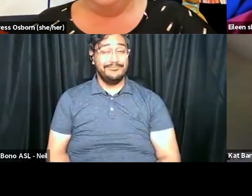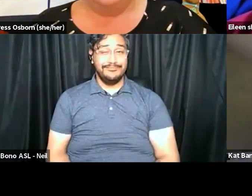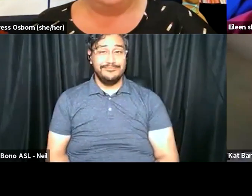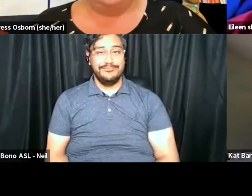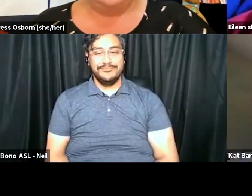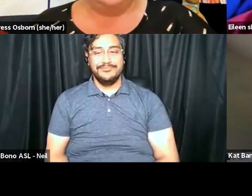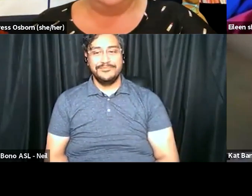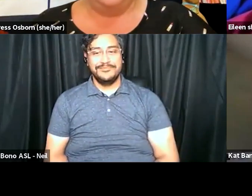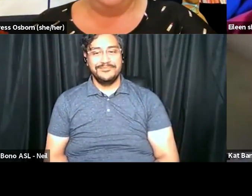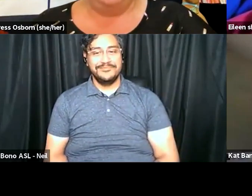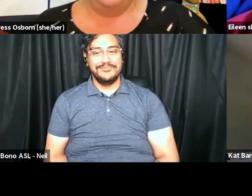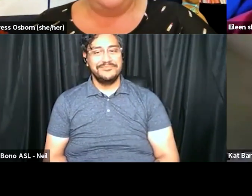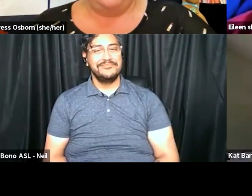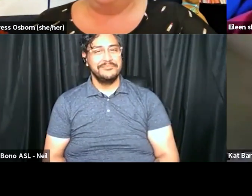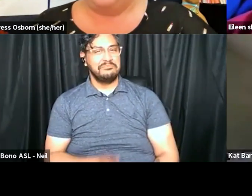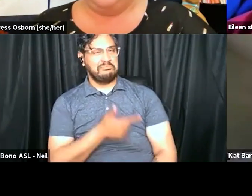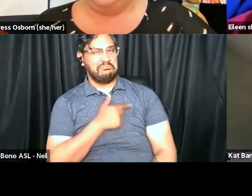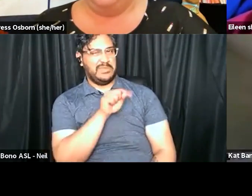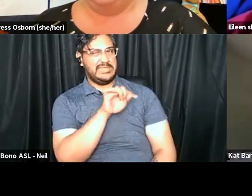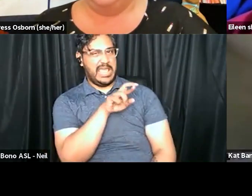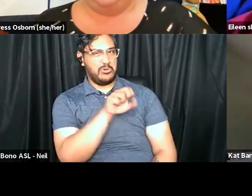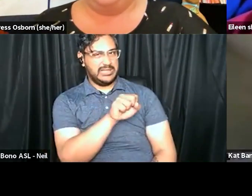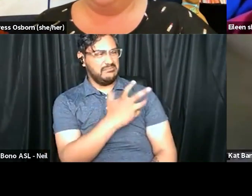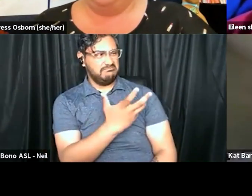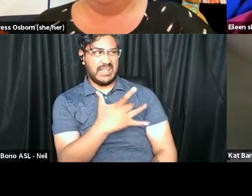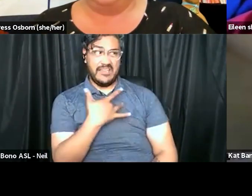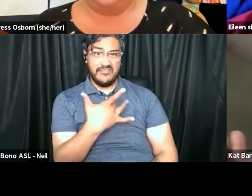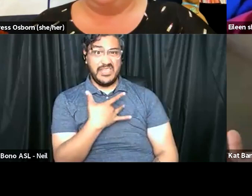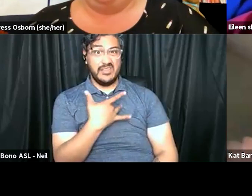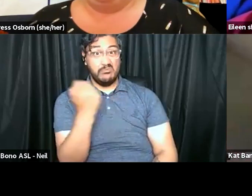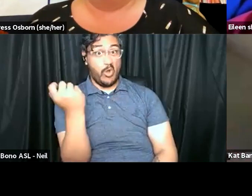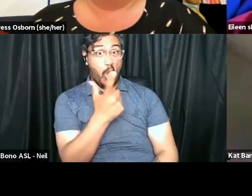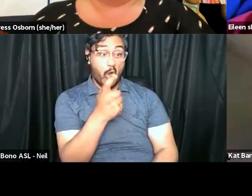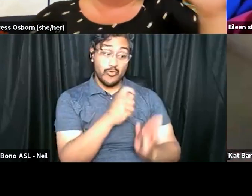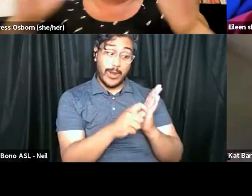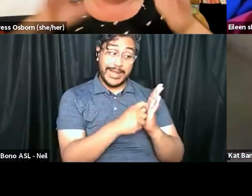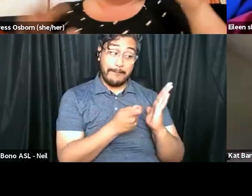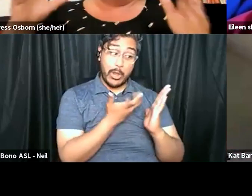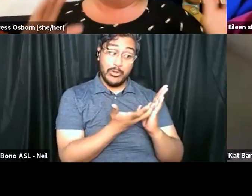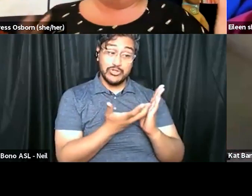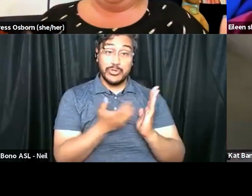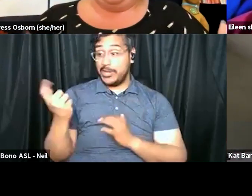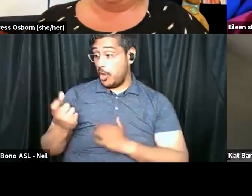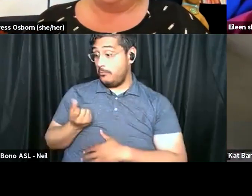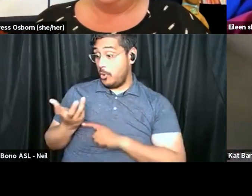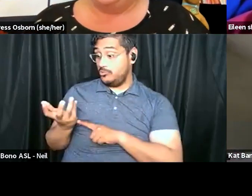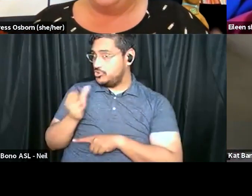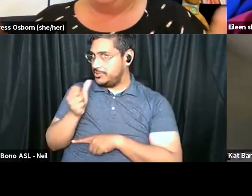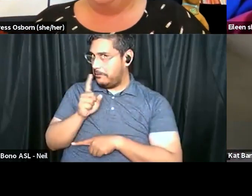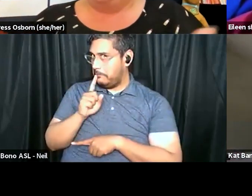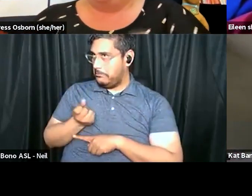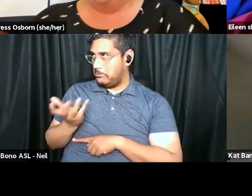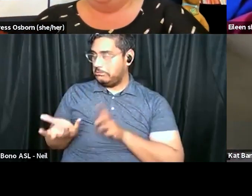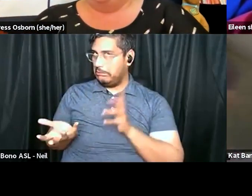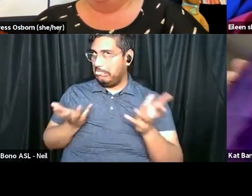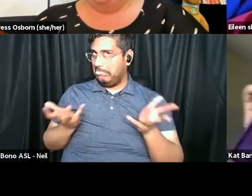I feel sometimes that it's arguable that all writing is poetry and that all poetry is not really poetry. So I never know where to put things.